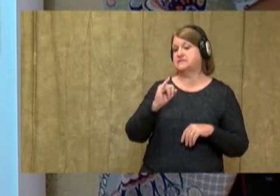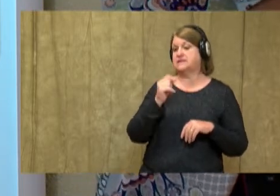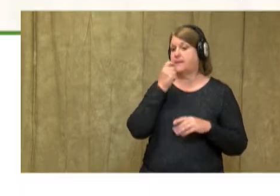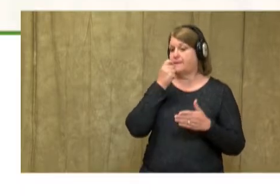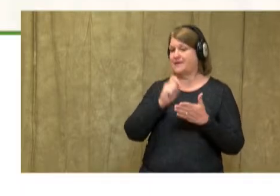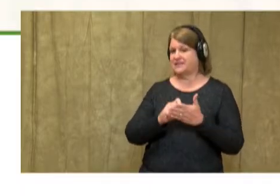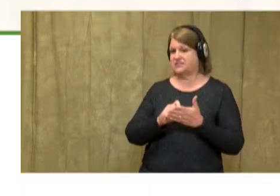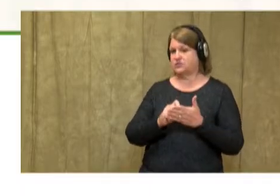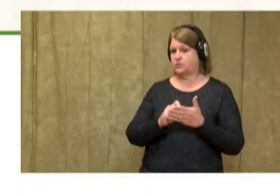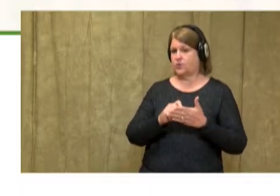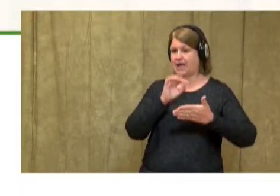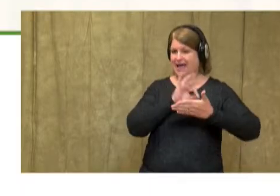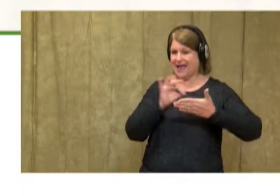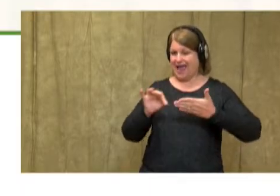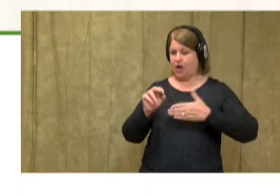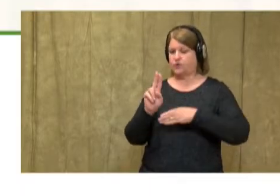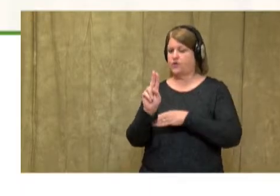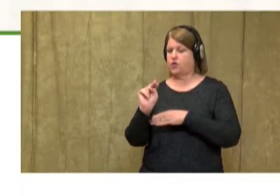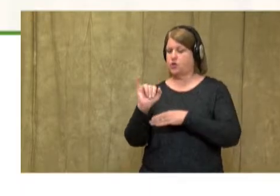them out.